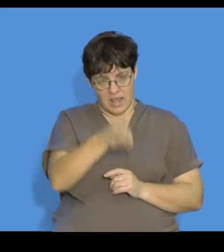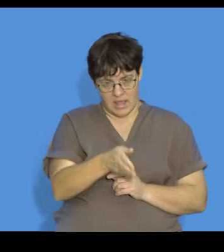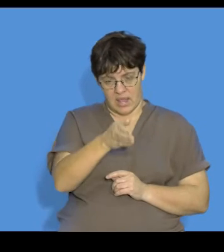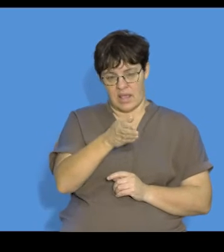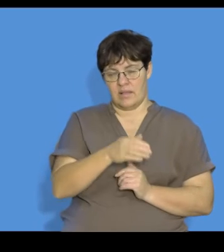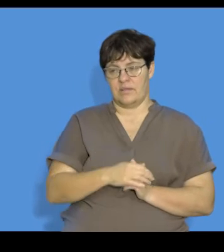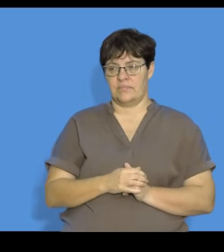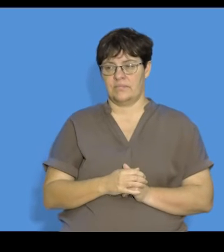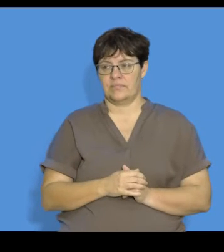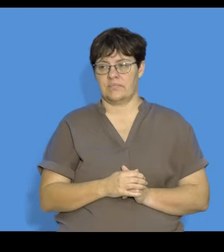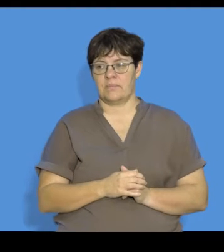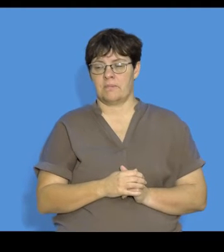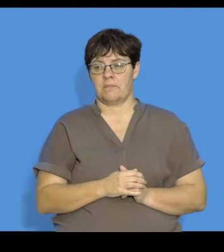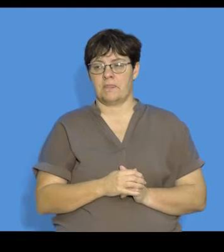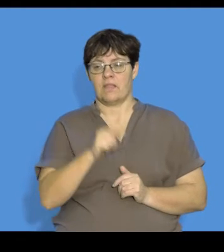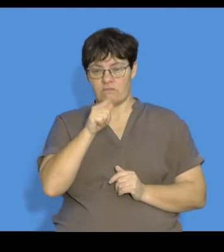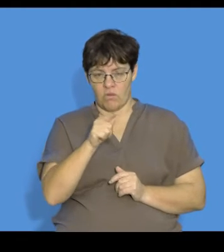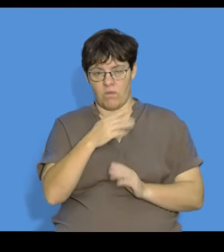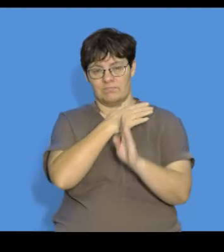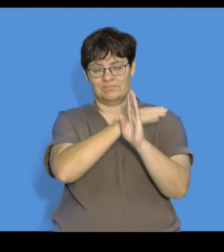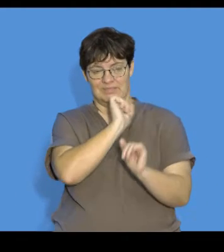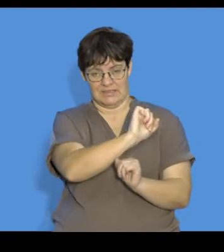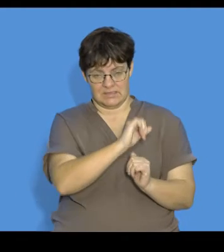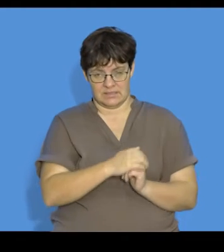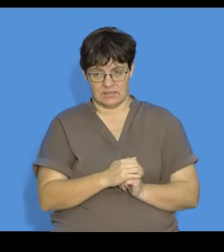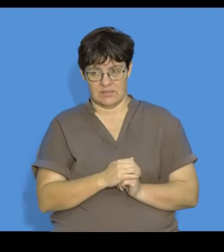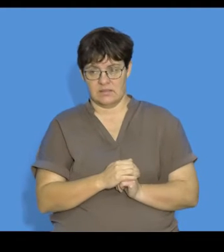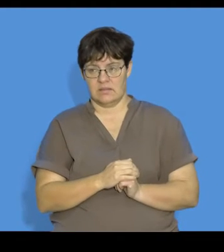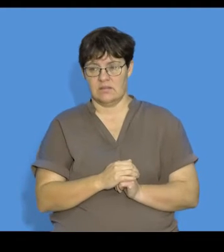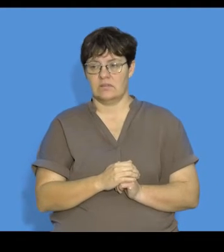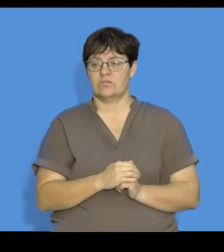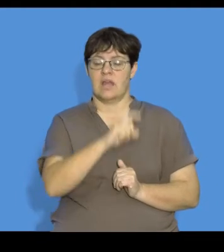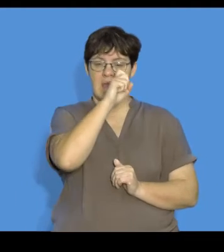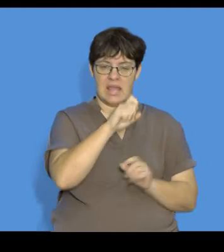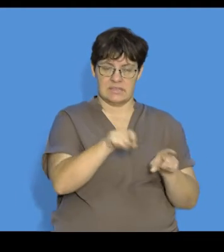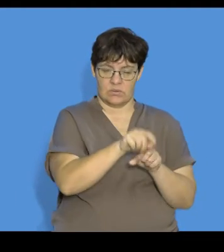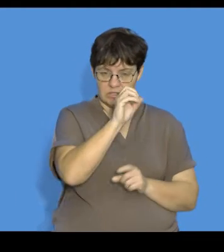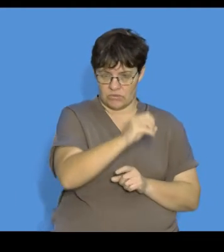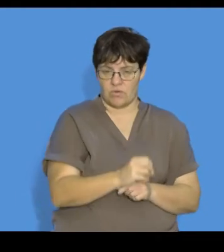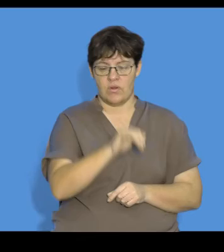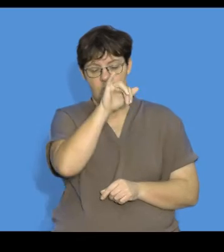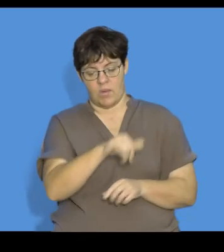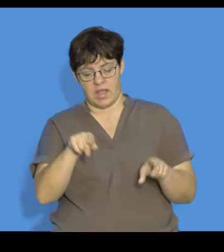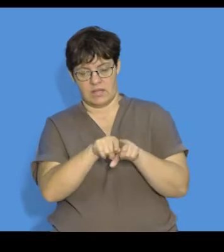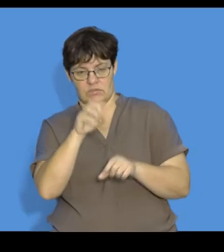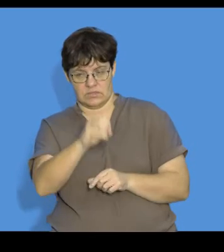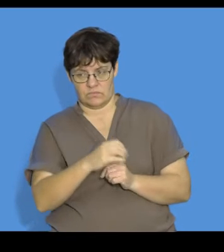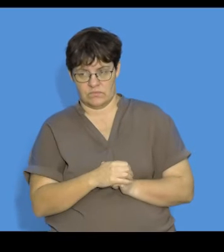the x-axis, right, of the Cartesian plane. So it was x equal to 0 and y equal to